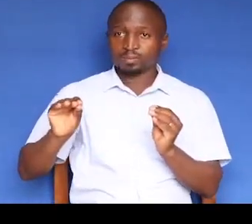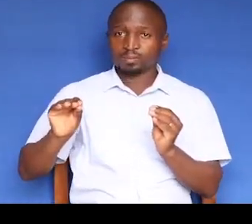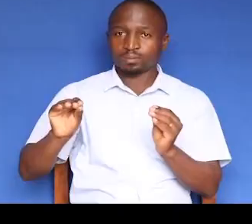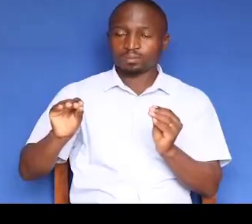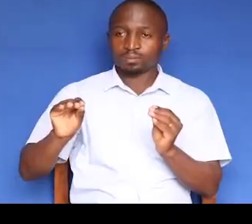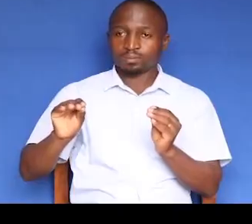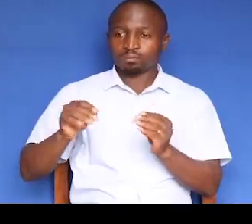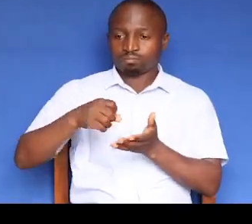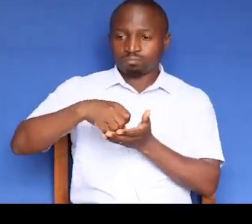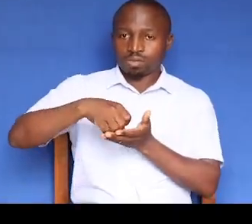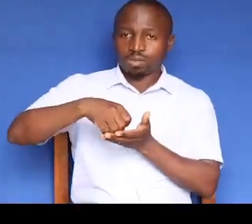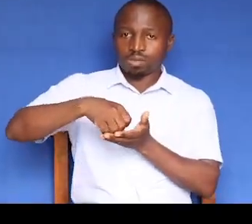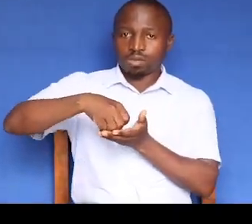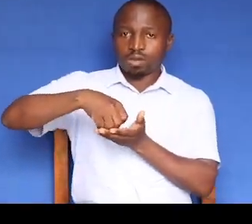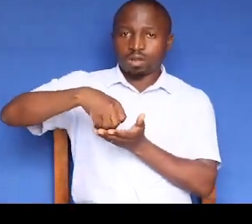total cost.